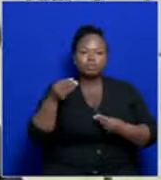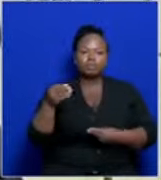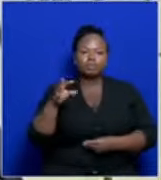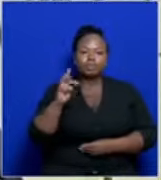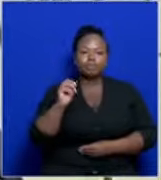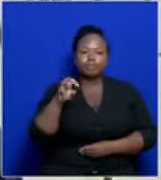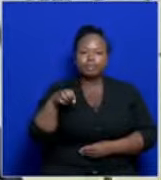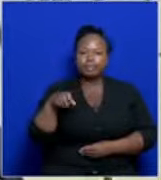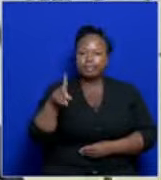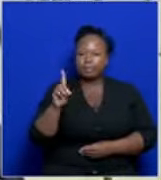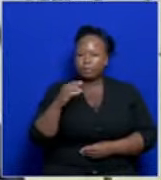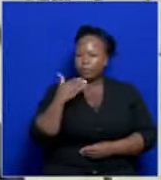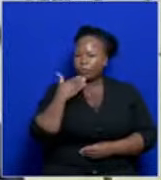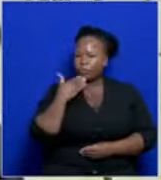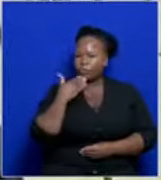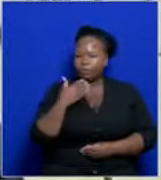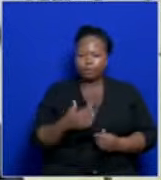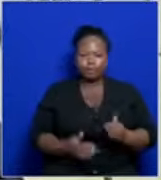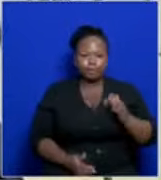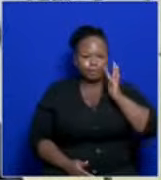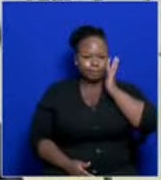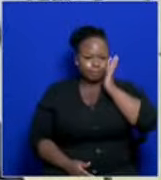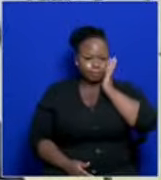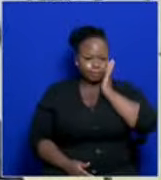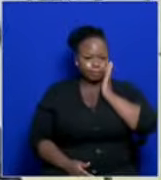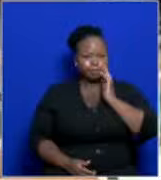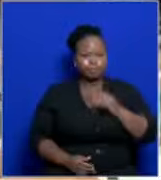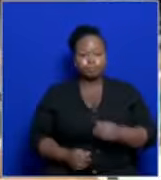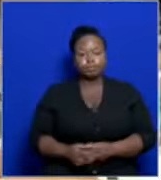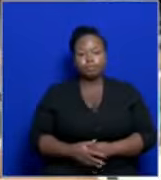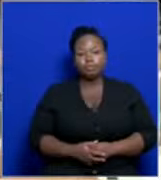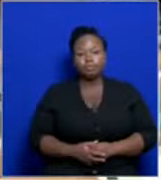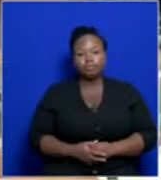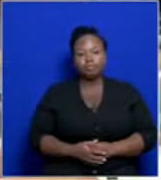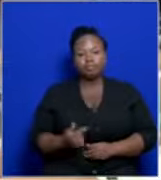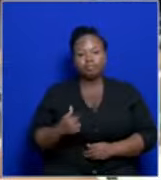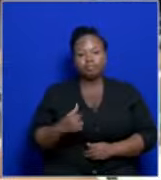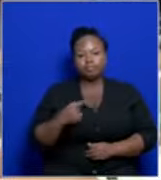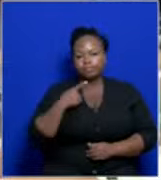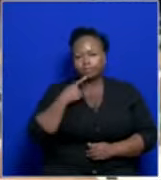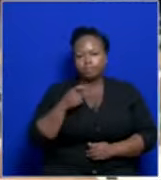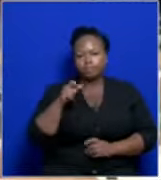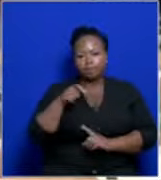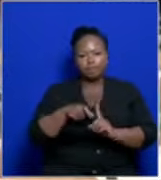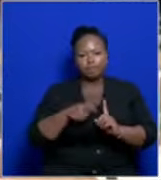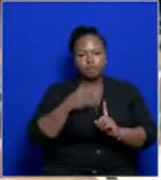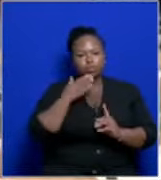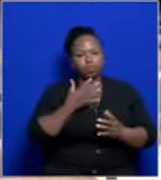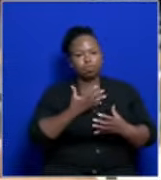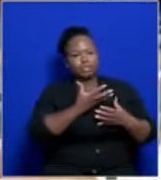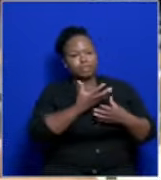to? This was, I will say, the person who received it, because there is a signature